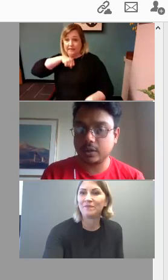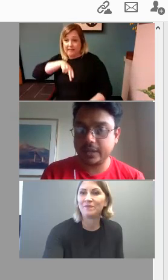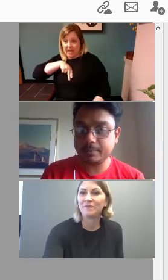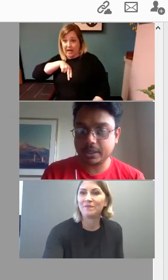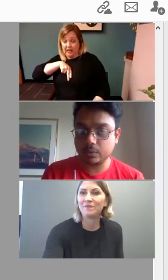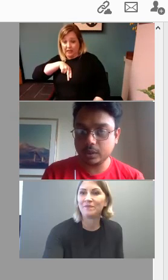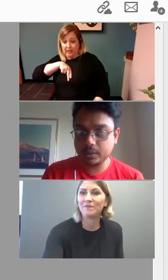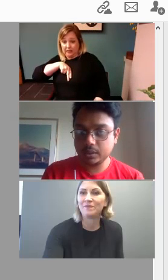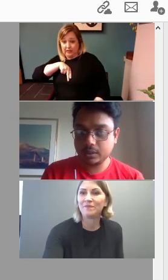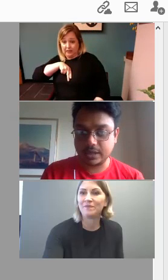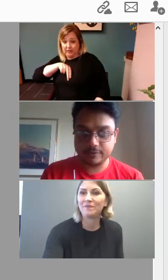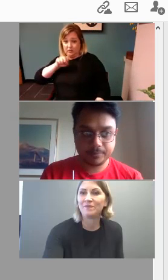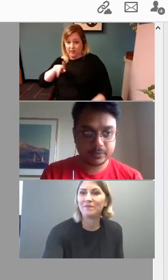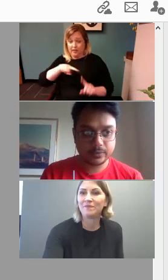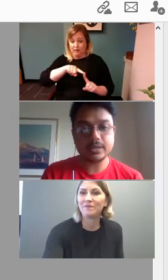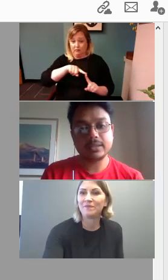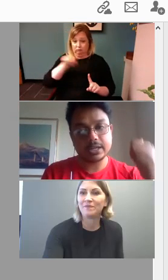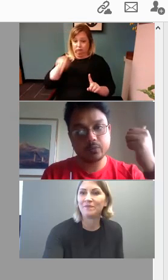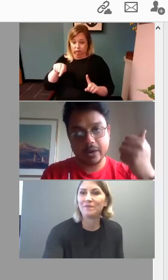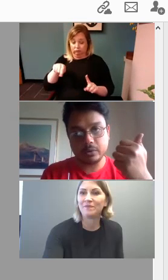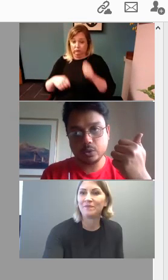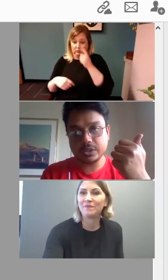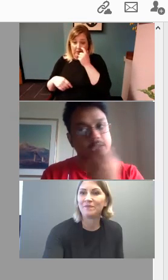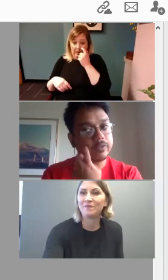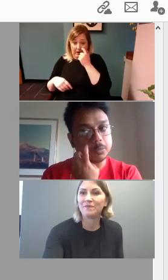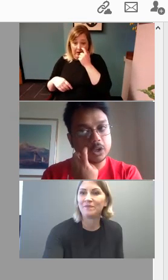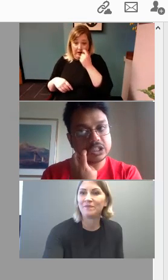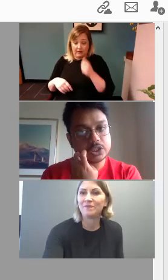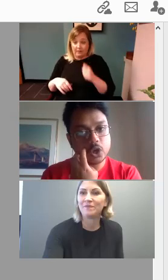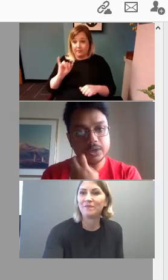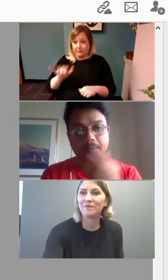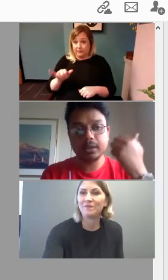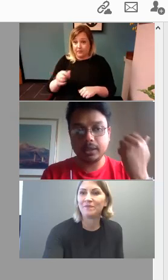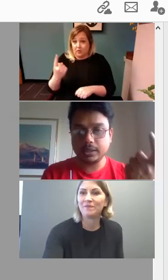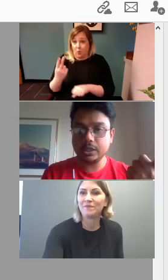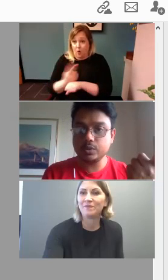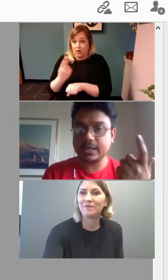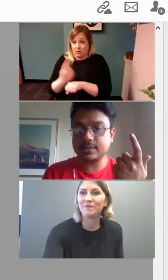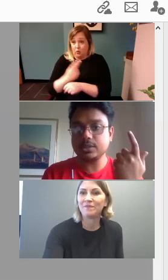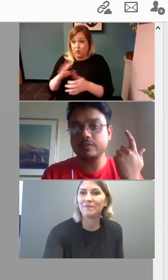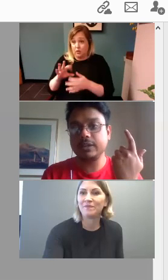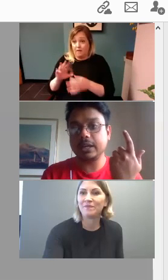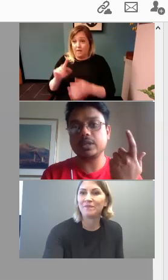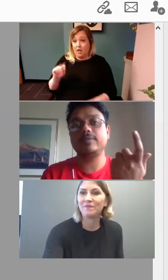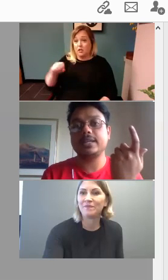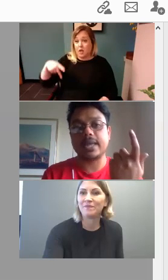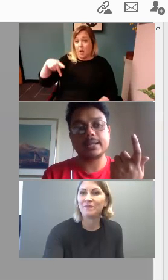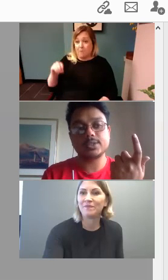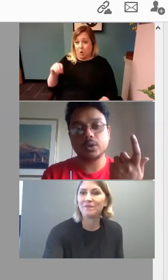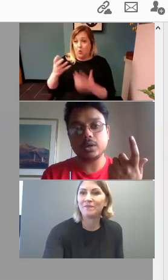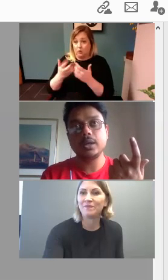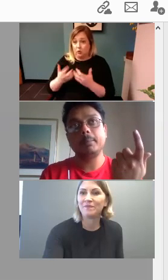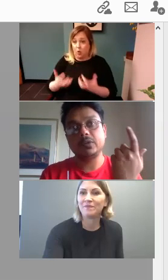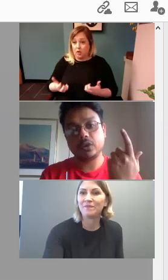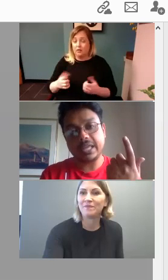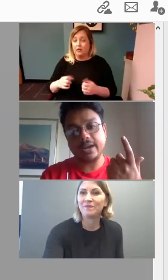child tasks of that particular graph, right? That is one use case of a topological sort. The other use case is to figure out if there are